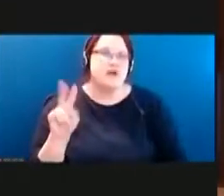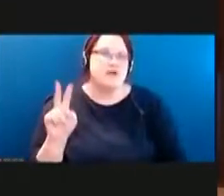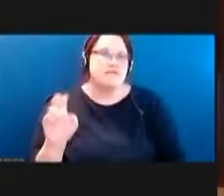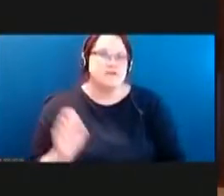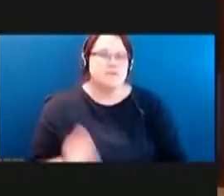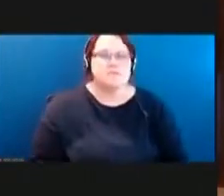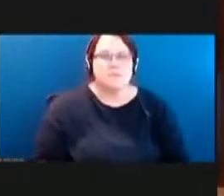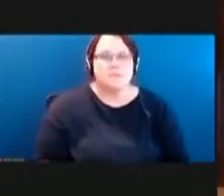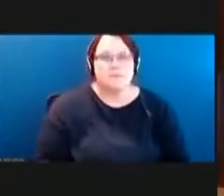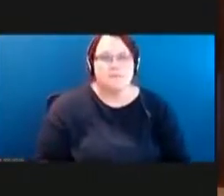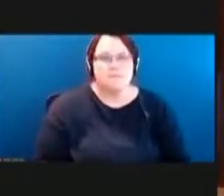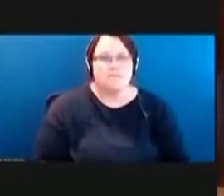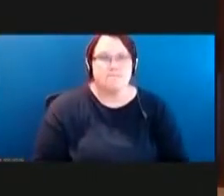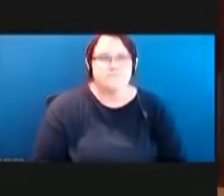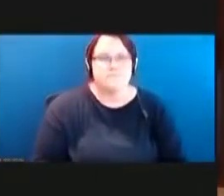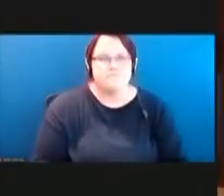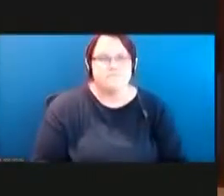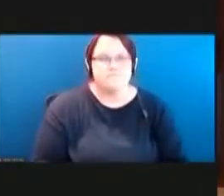So,